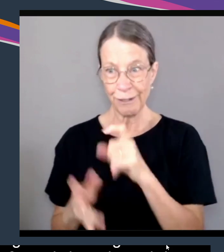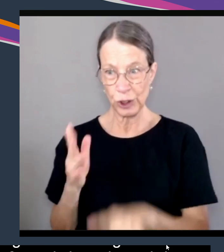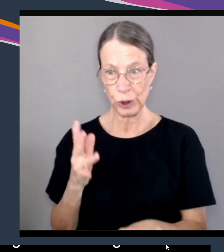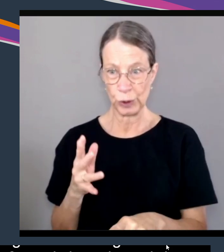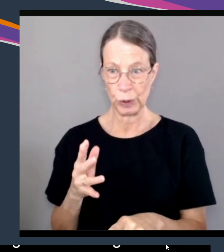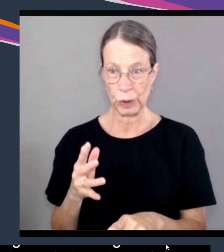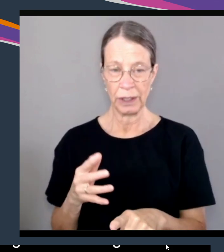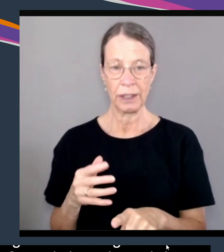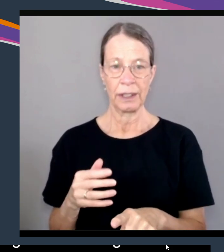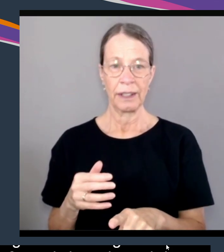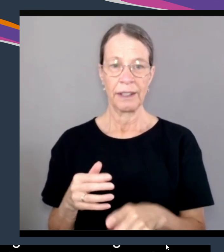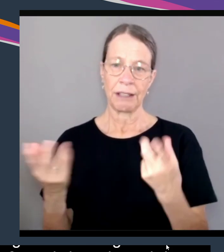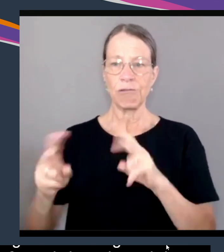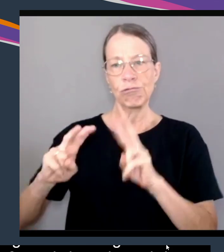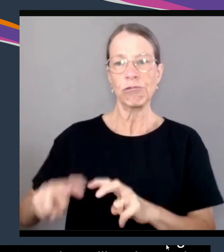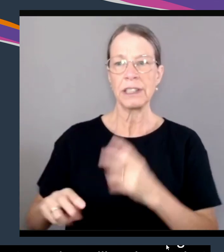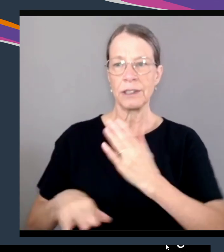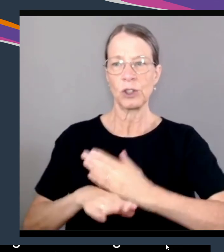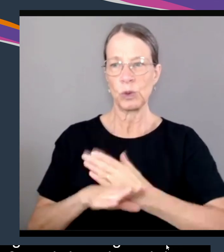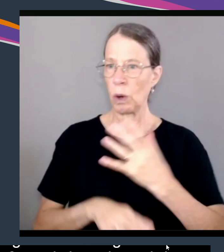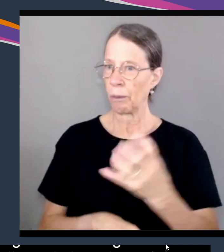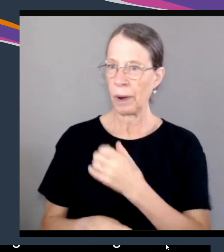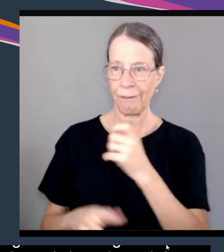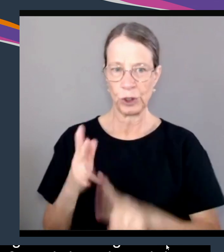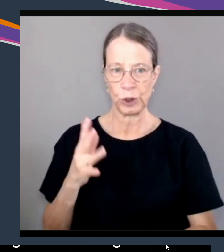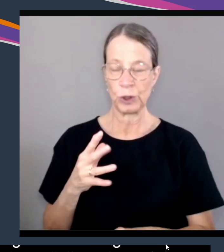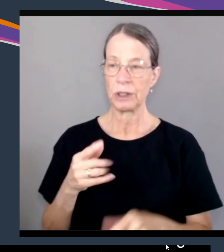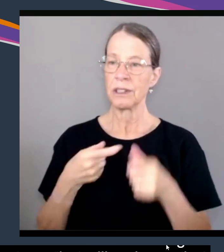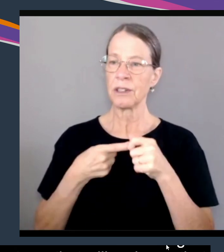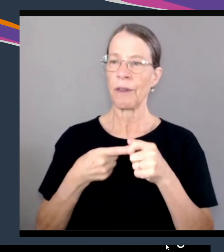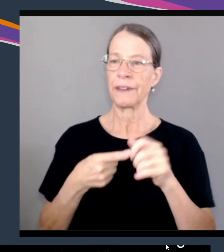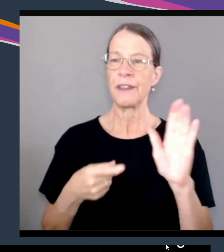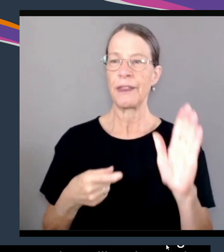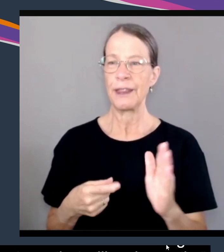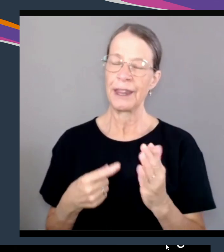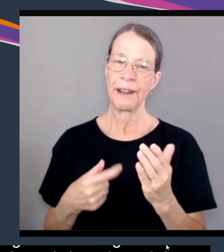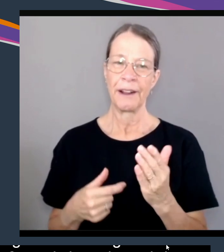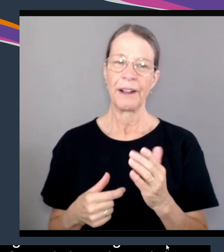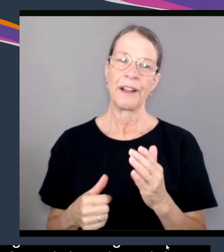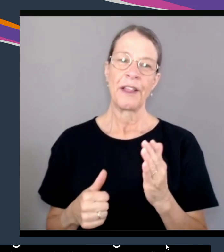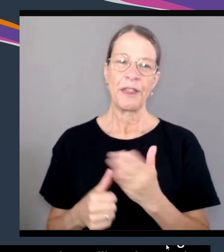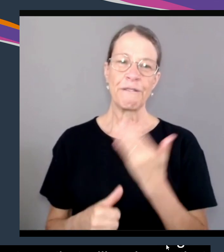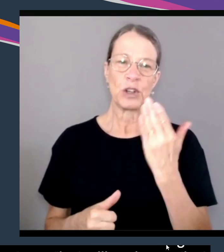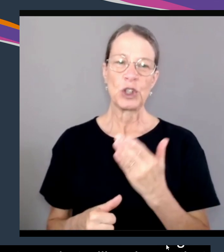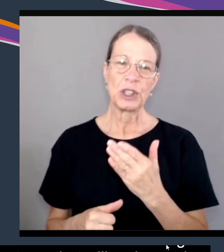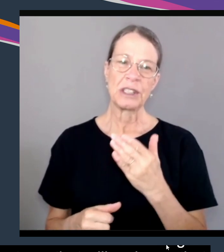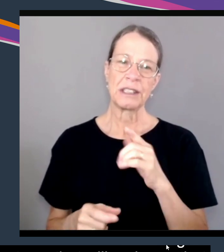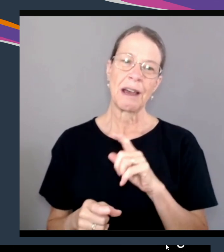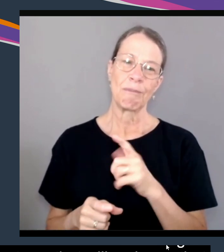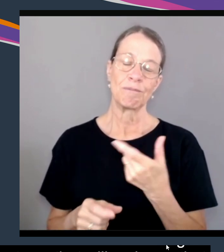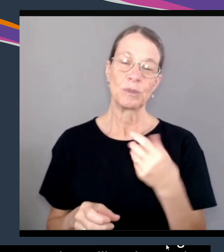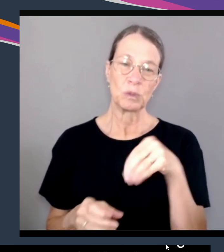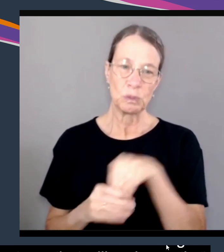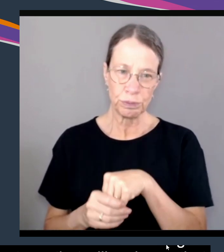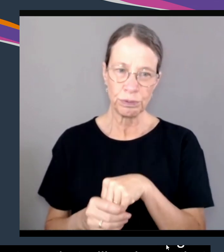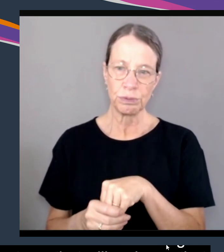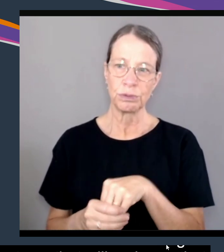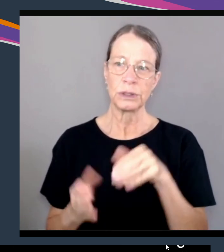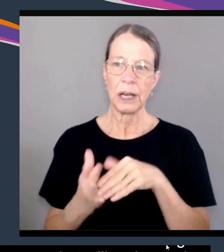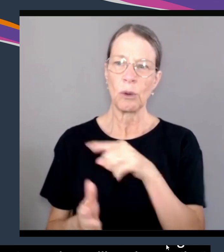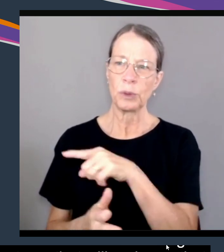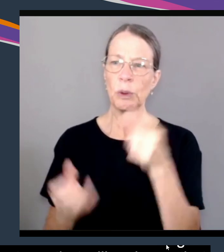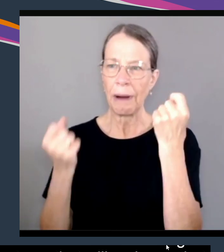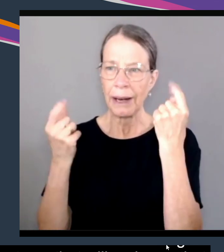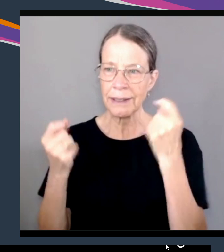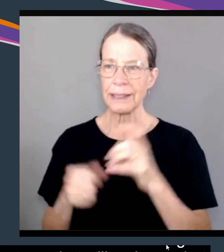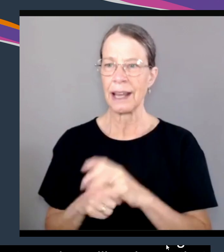as researchers. So that's the first contribution, is to get you all to buy in on a cultural knowledge of inclusion, a worldview where